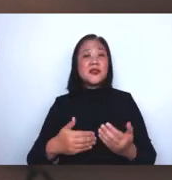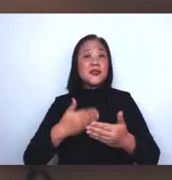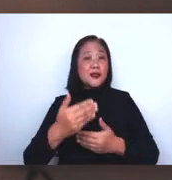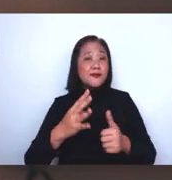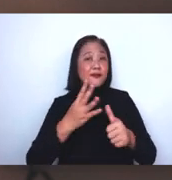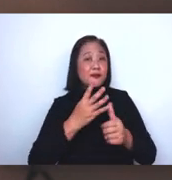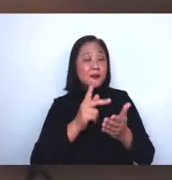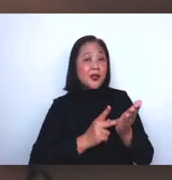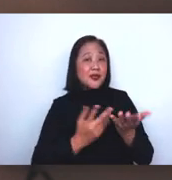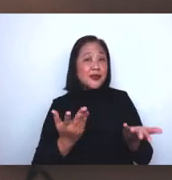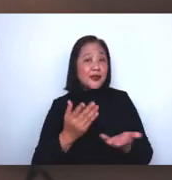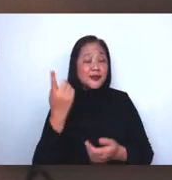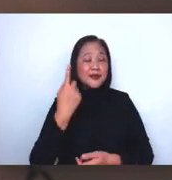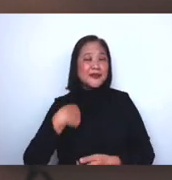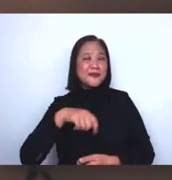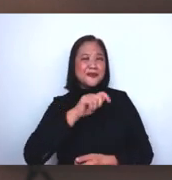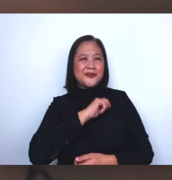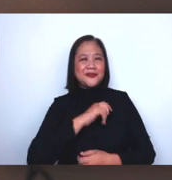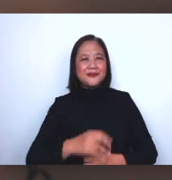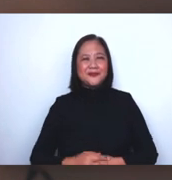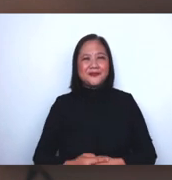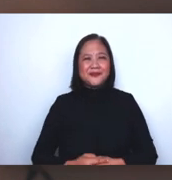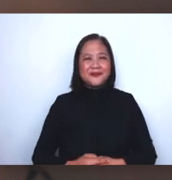fourth of it in Spain.